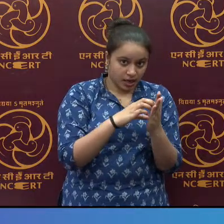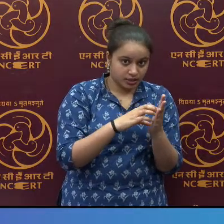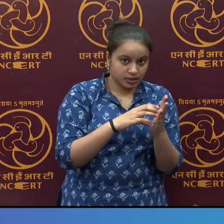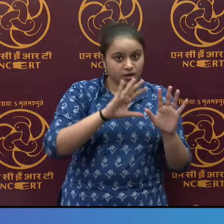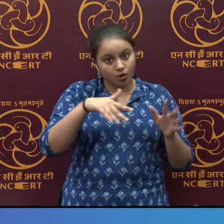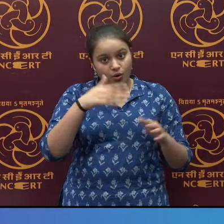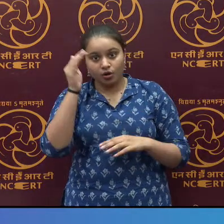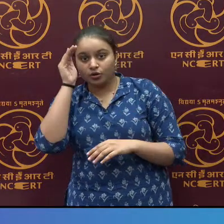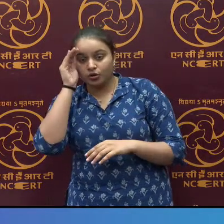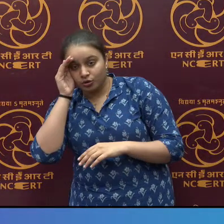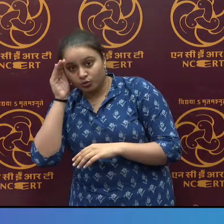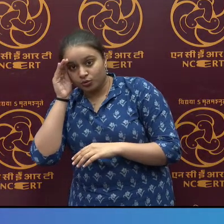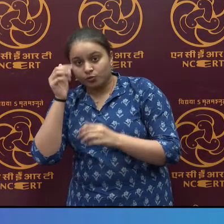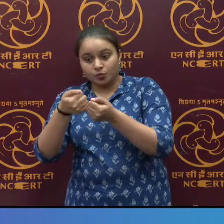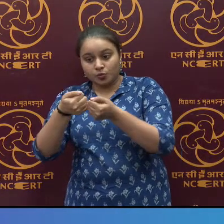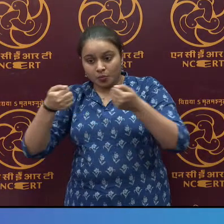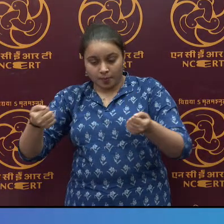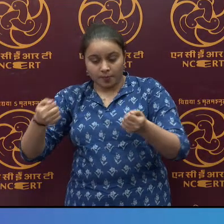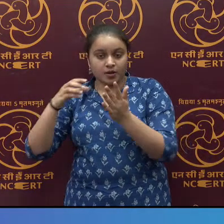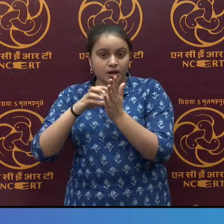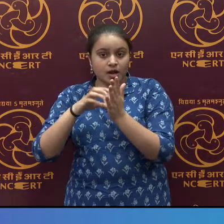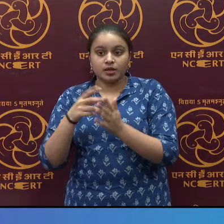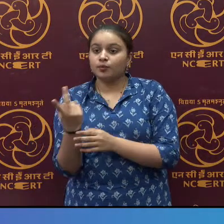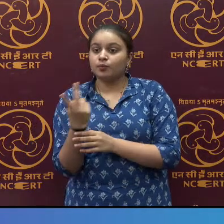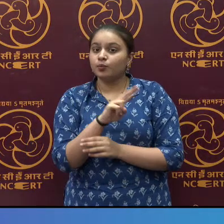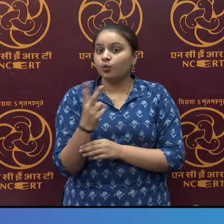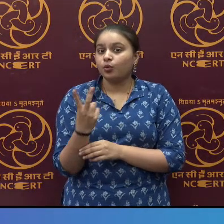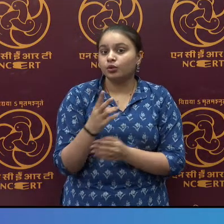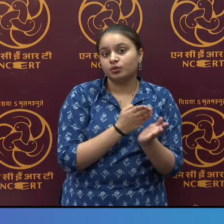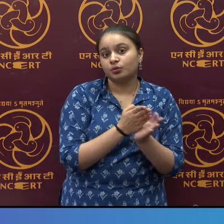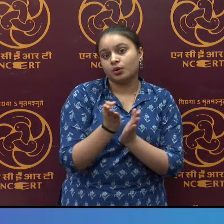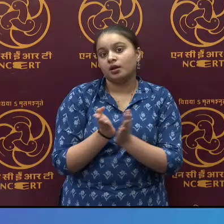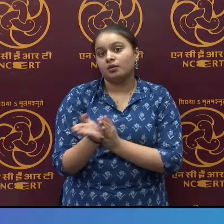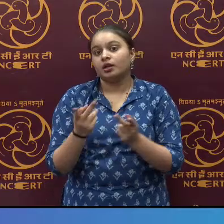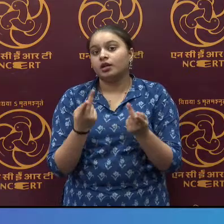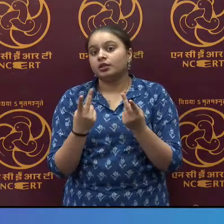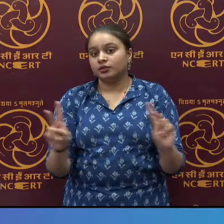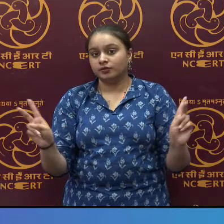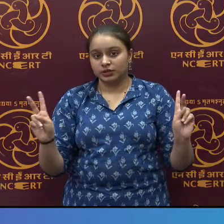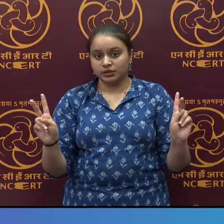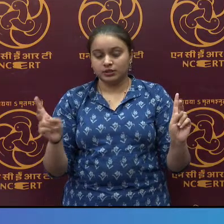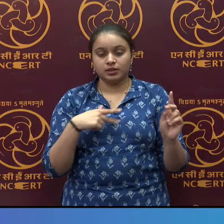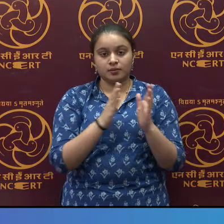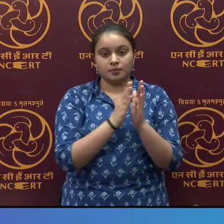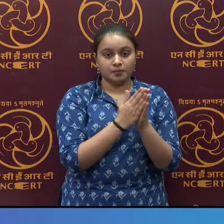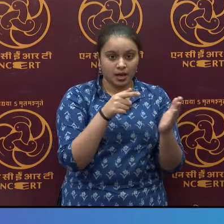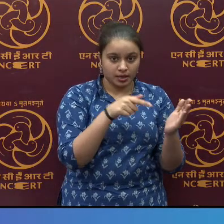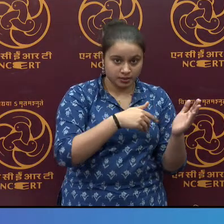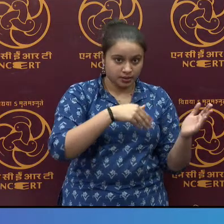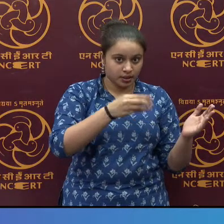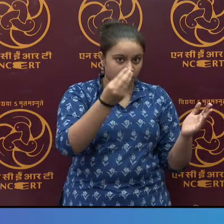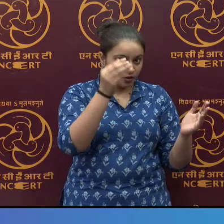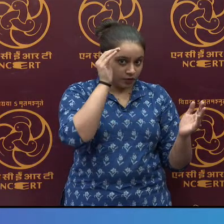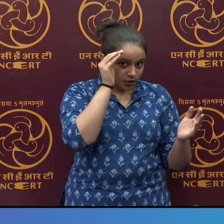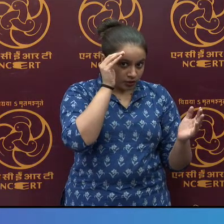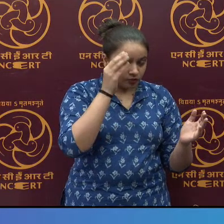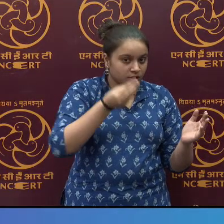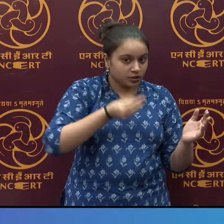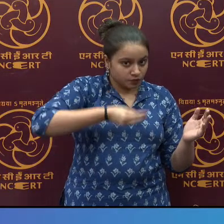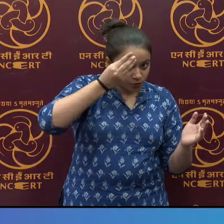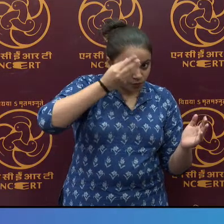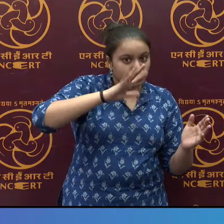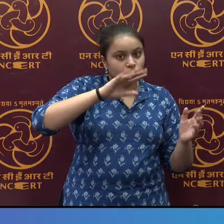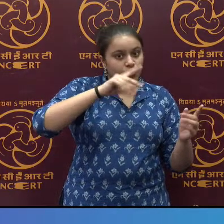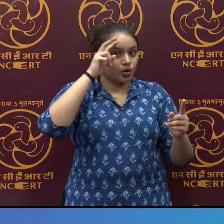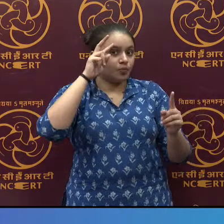newspaper article would be the way it is written. Magazine article has information plus perspective.